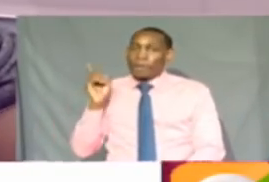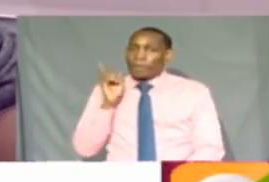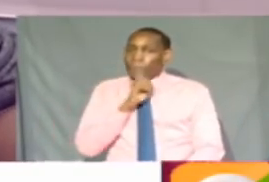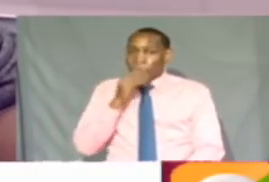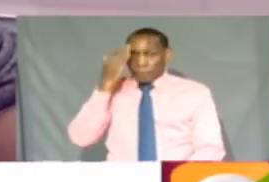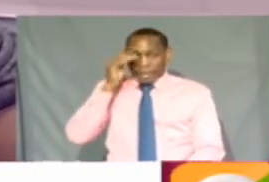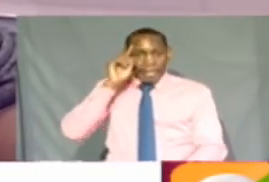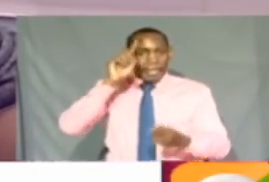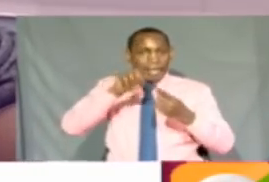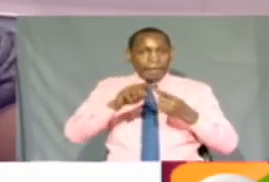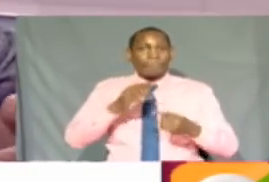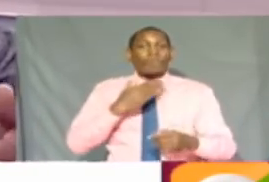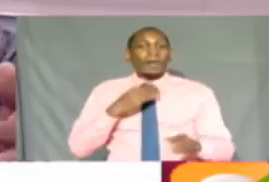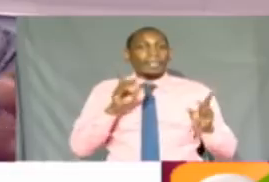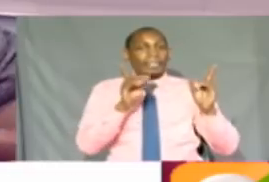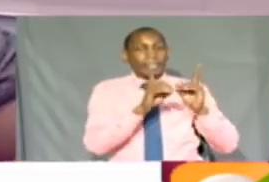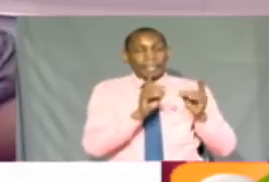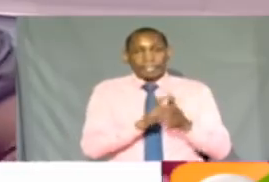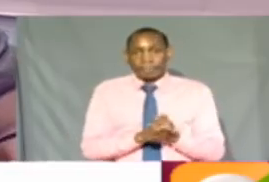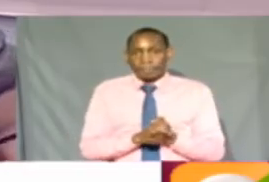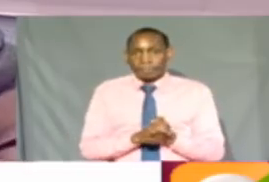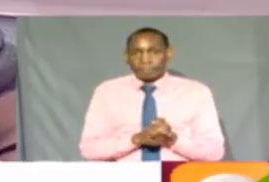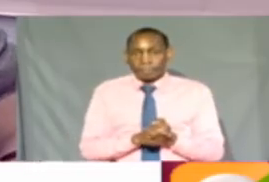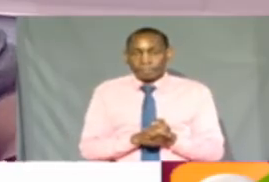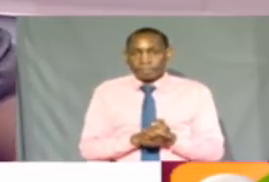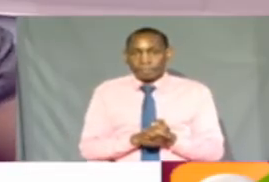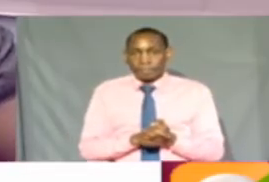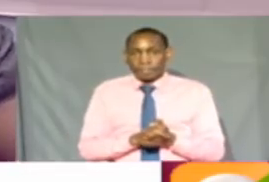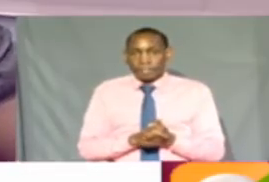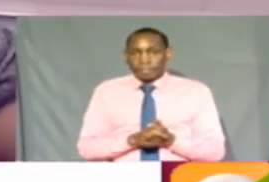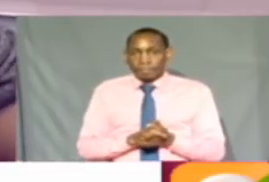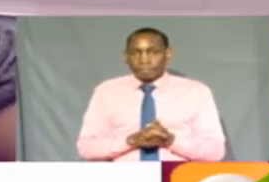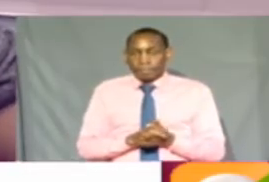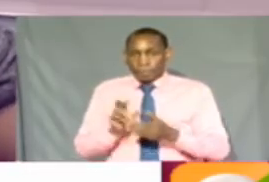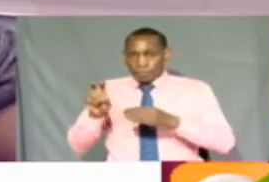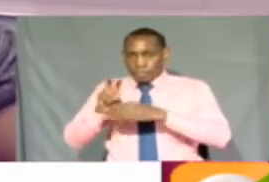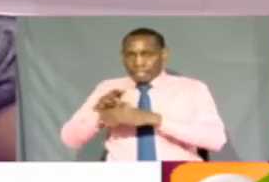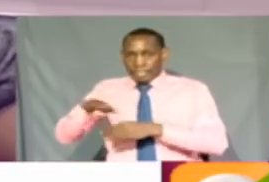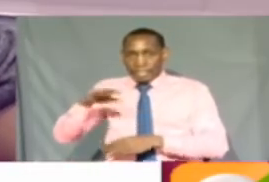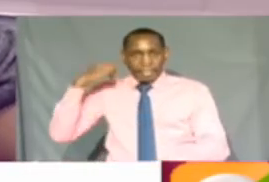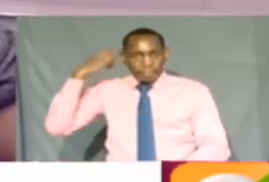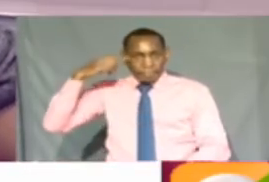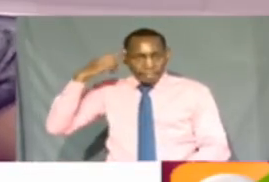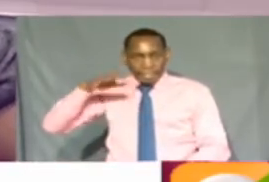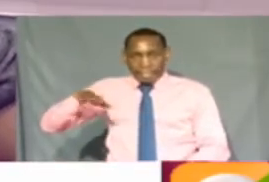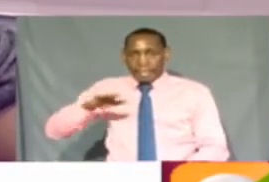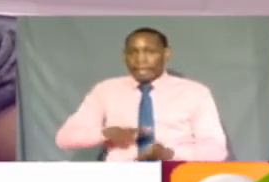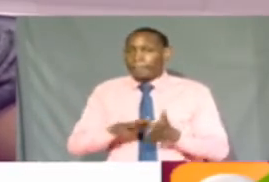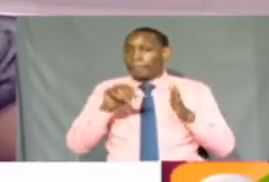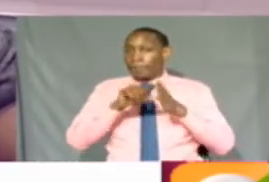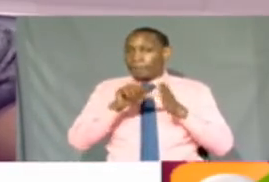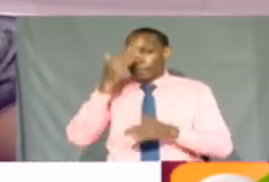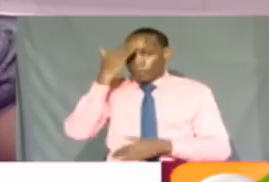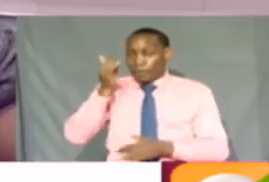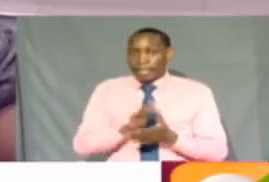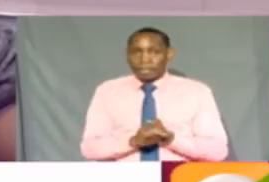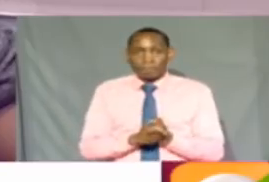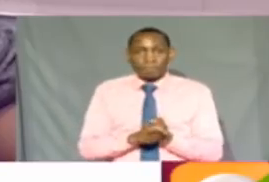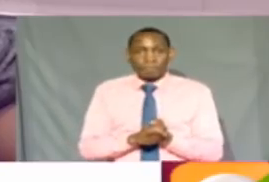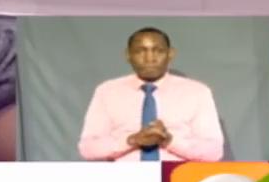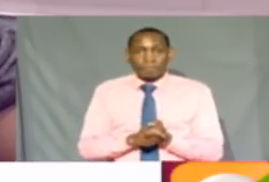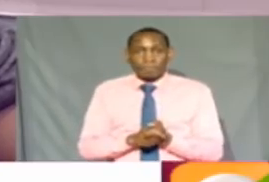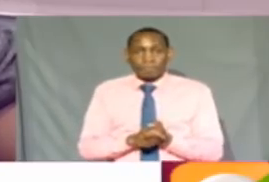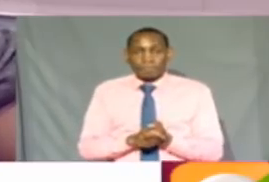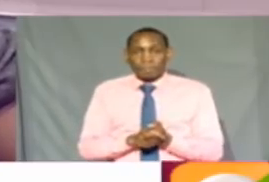for dating. Wow. There was a full-on article covering Madari and the area around it, and it's an actual problem because these kids